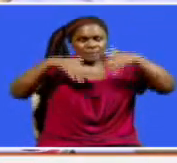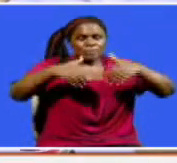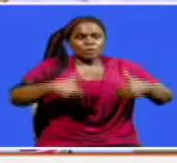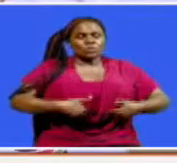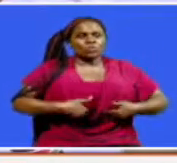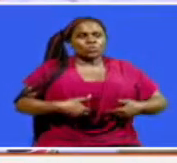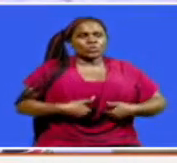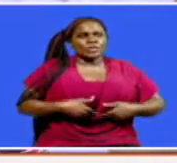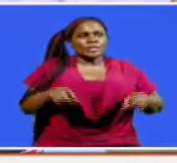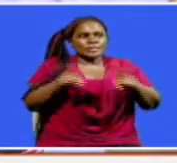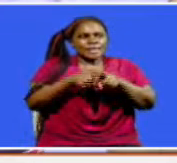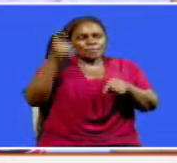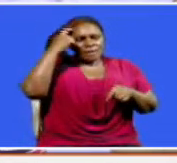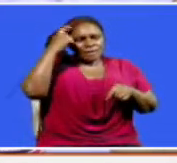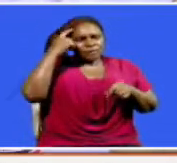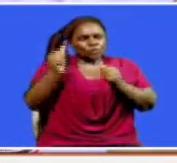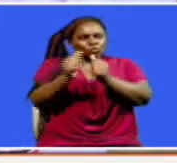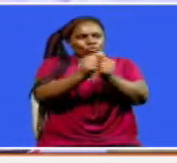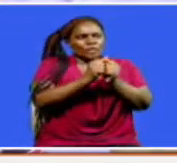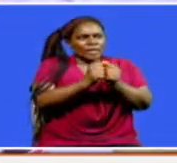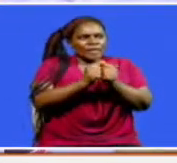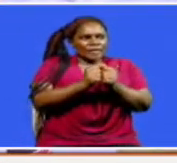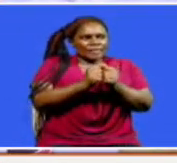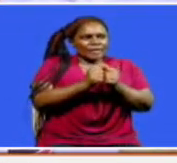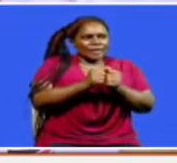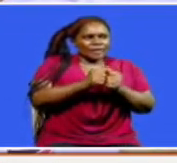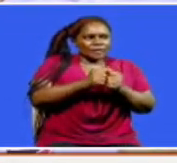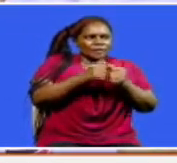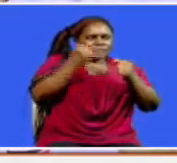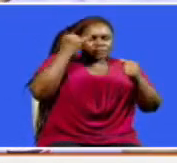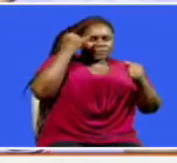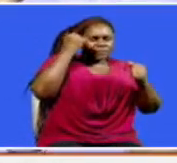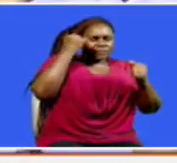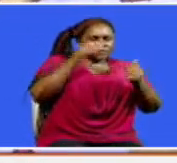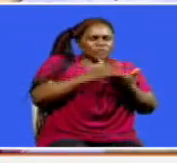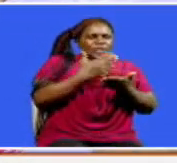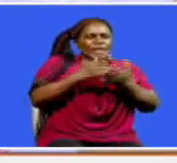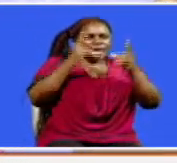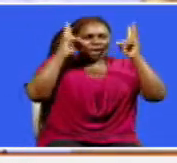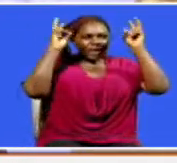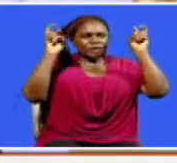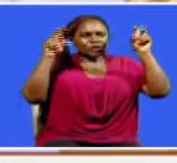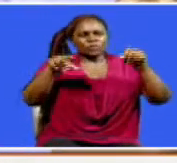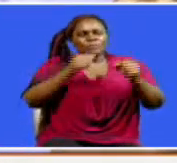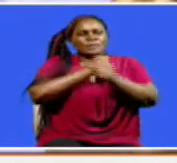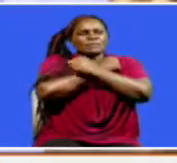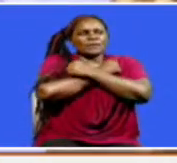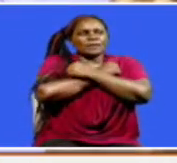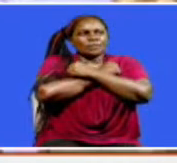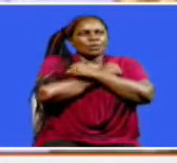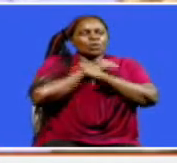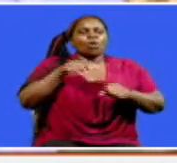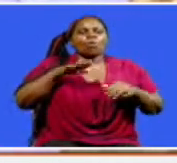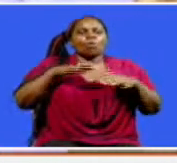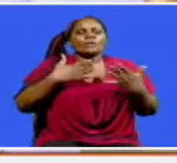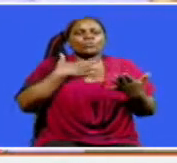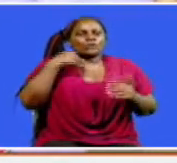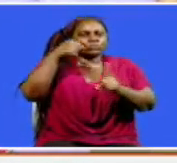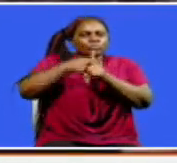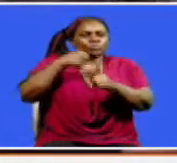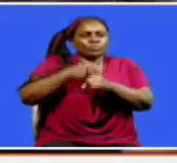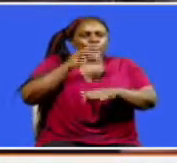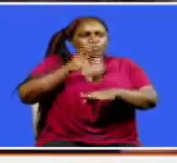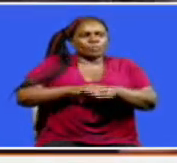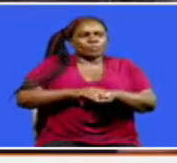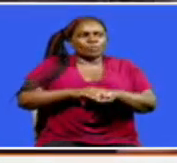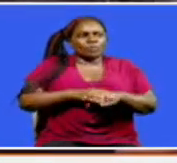of like mind come together to brainstorm and share issues that they're all passionate or they're facing or they want to advocate about.